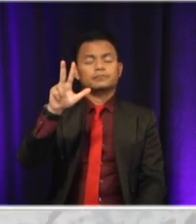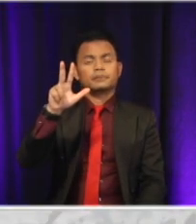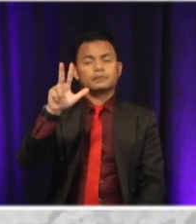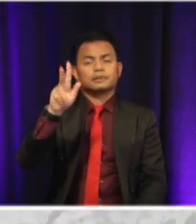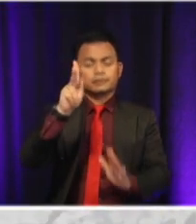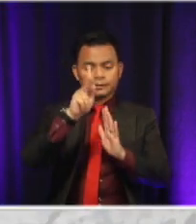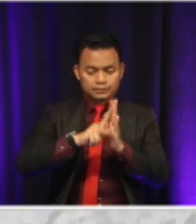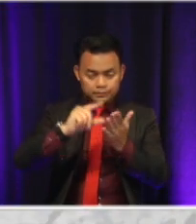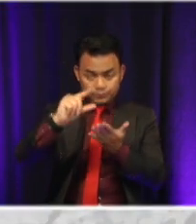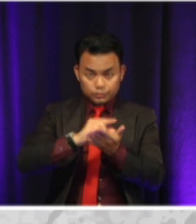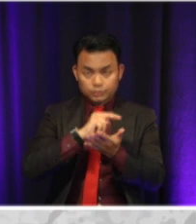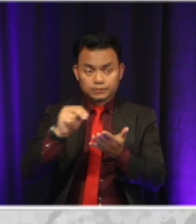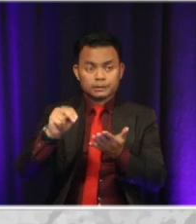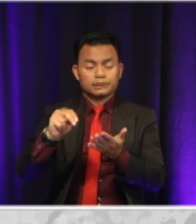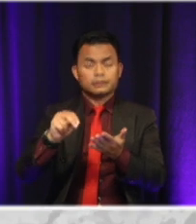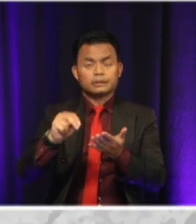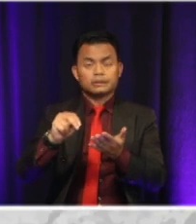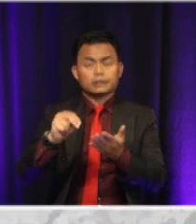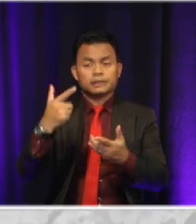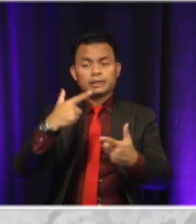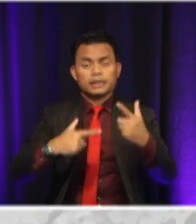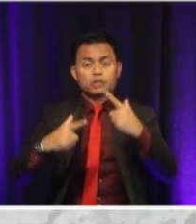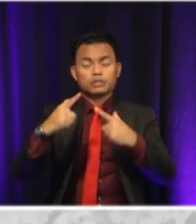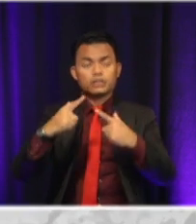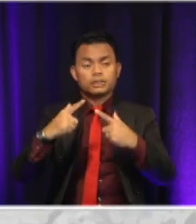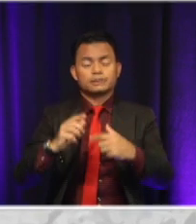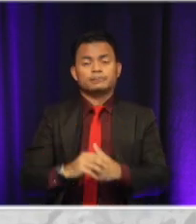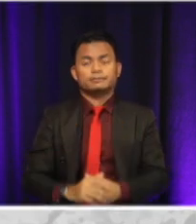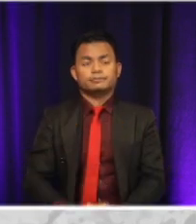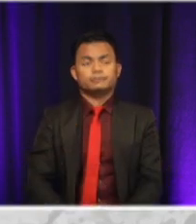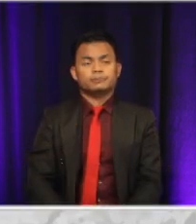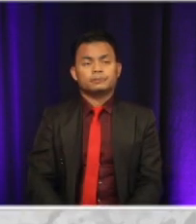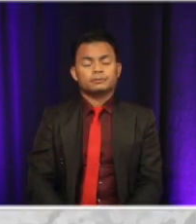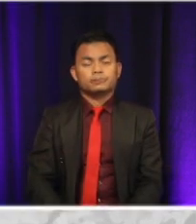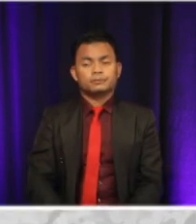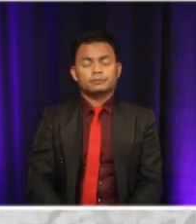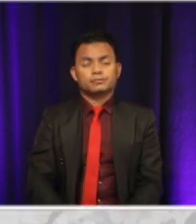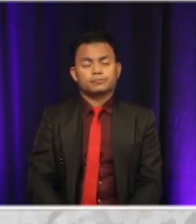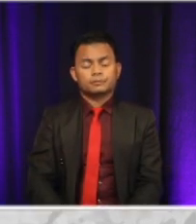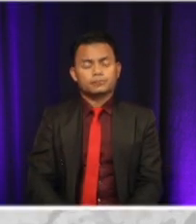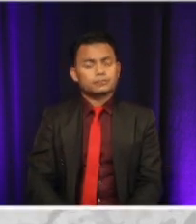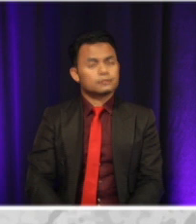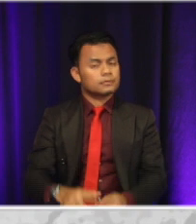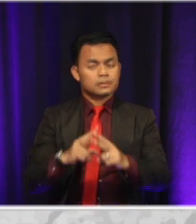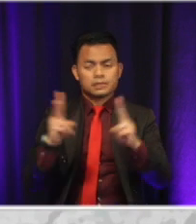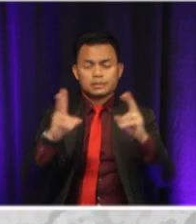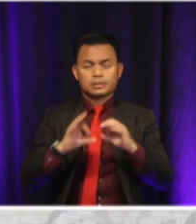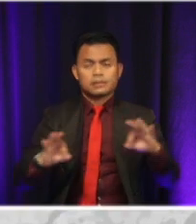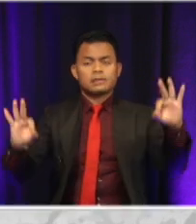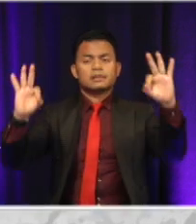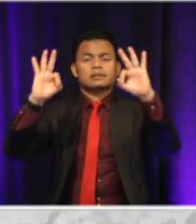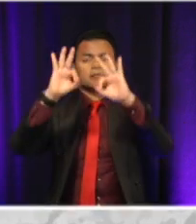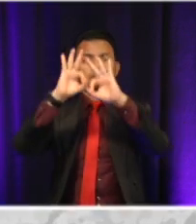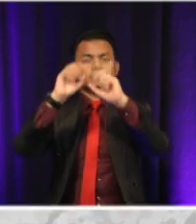language. Especially in poetry, use of language is absolutely crucial. And then what